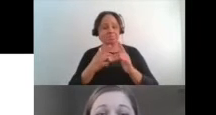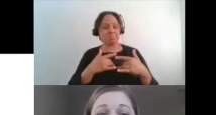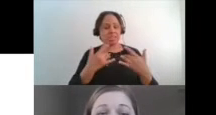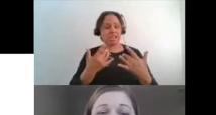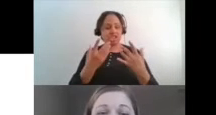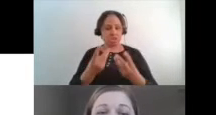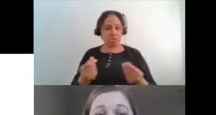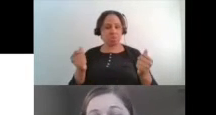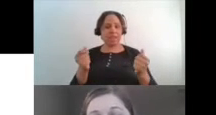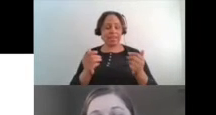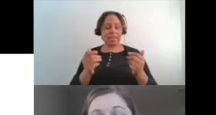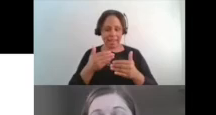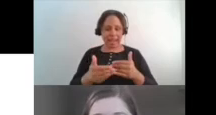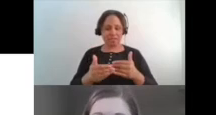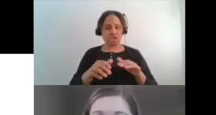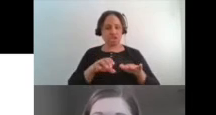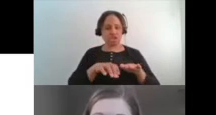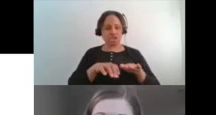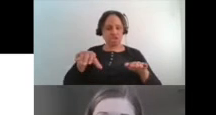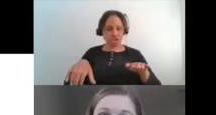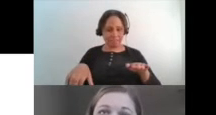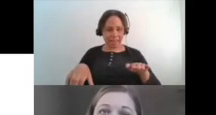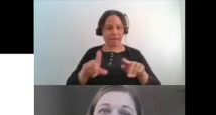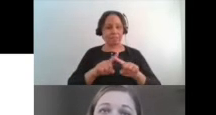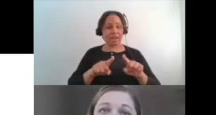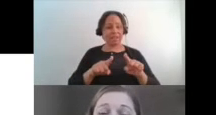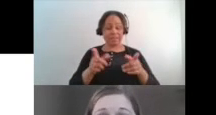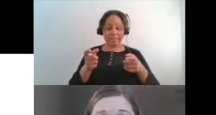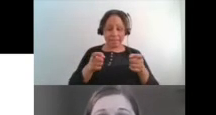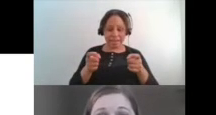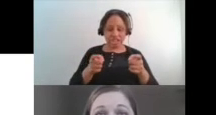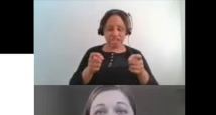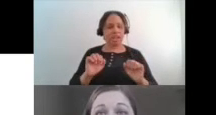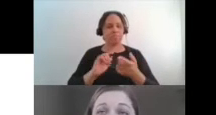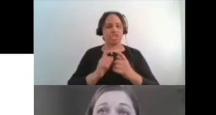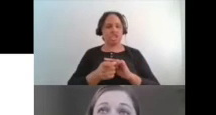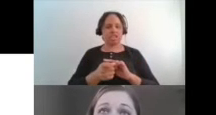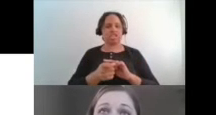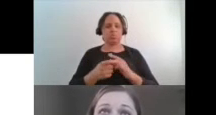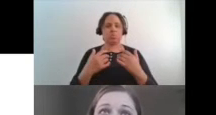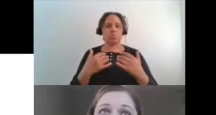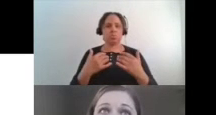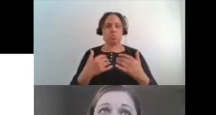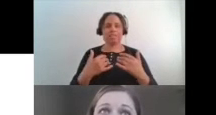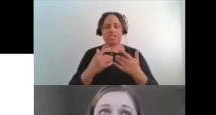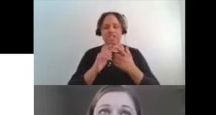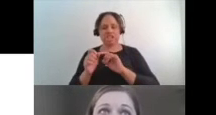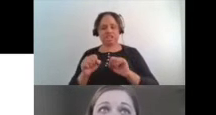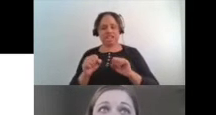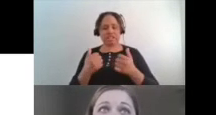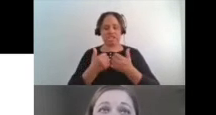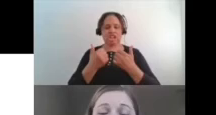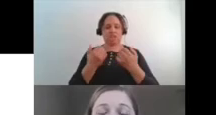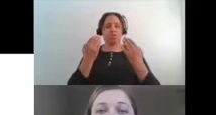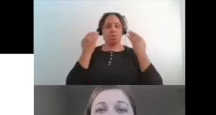but the management can be challenging and overwhelming. It's a lot of new medications. And like I said before, those levels